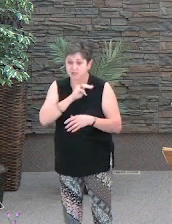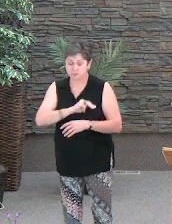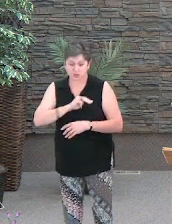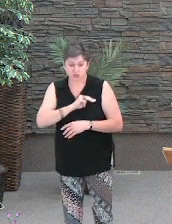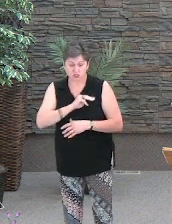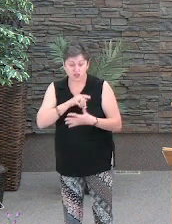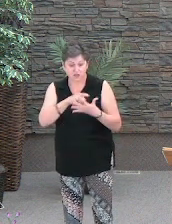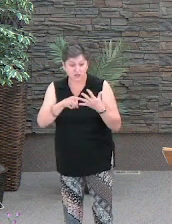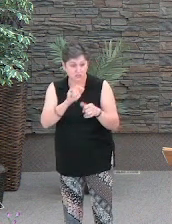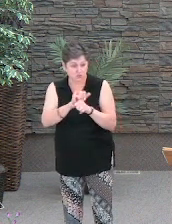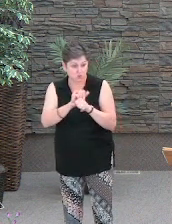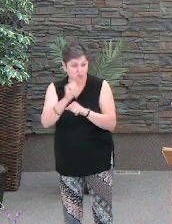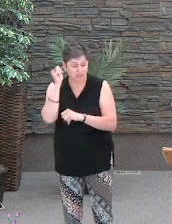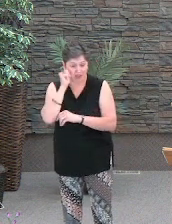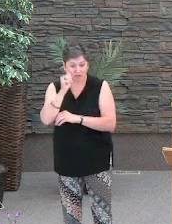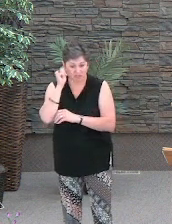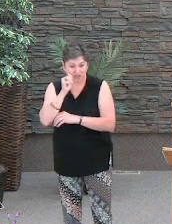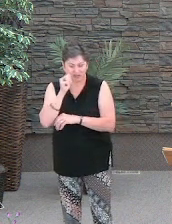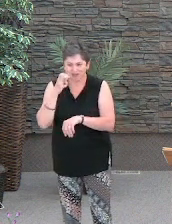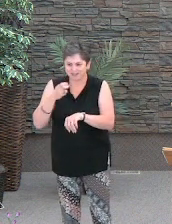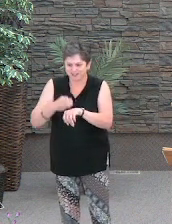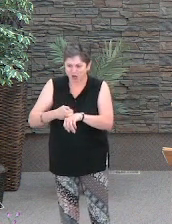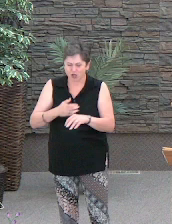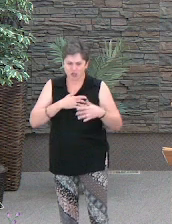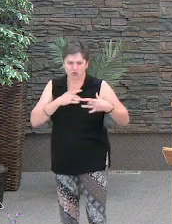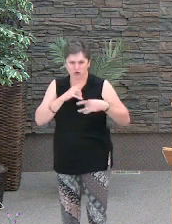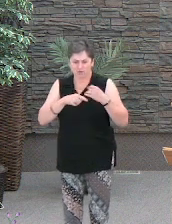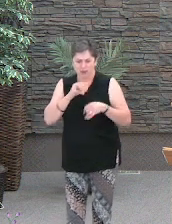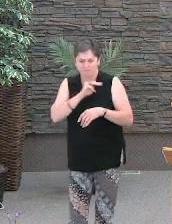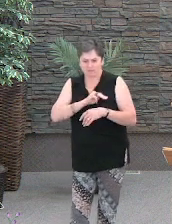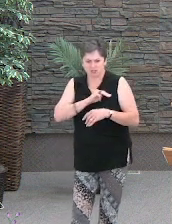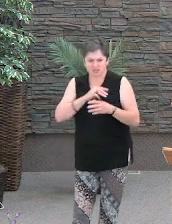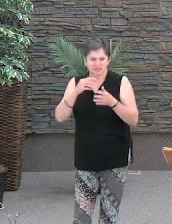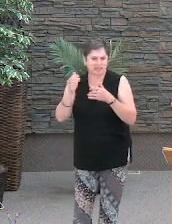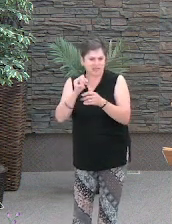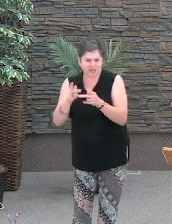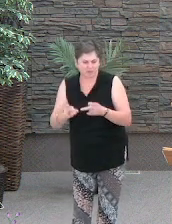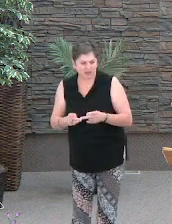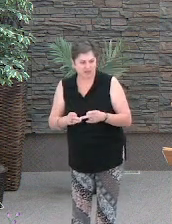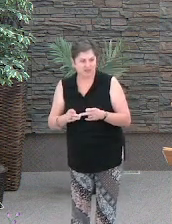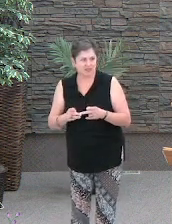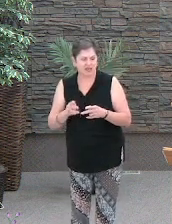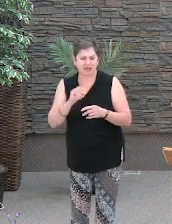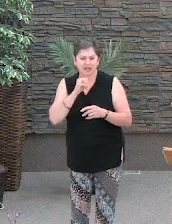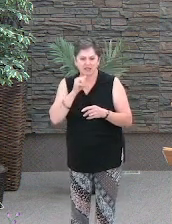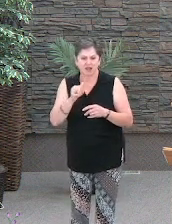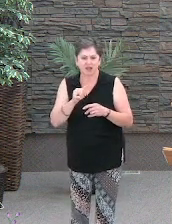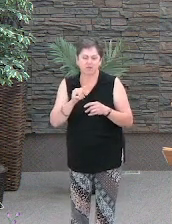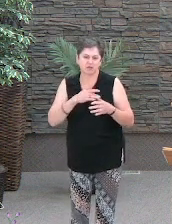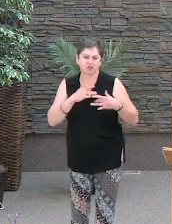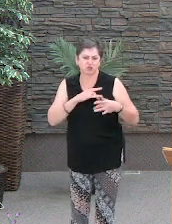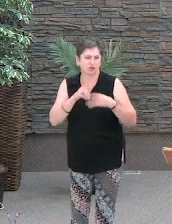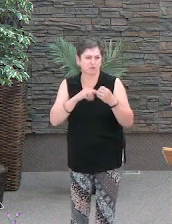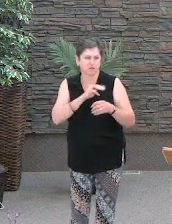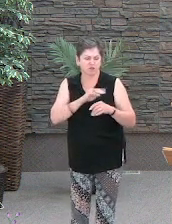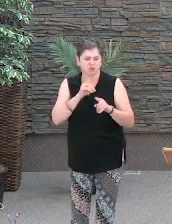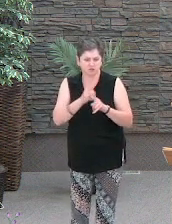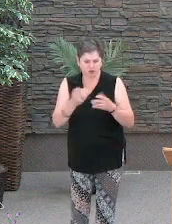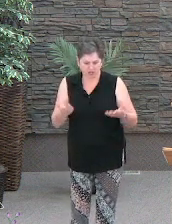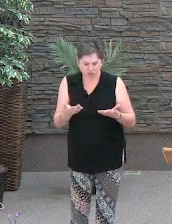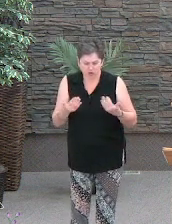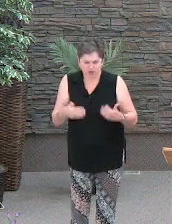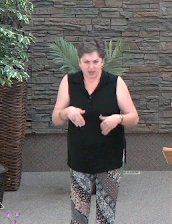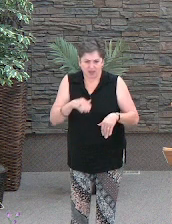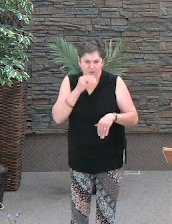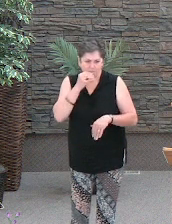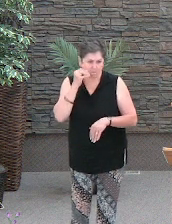these works every day, because it's hard to get concerned about missions anywhere and not get concerned about missions right at your own